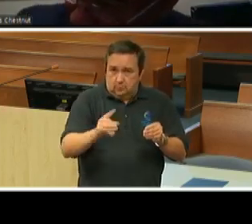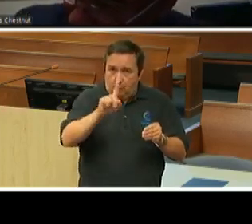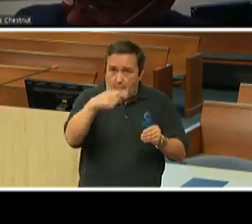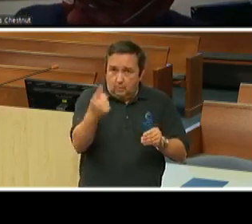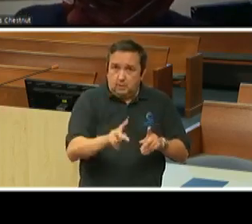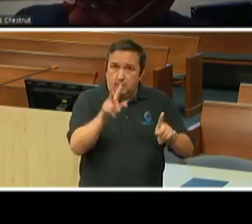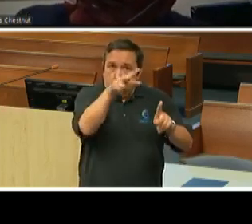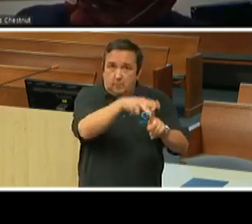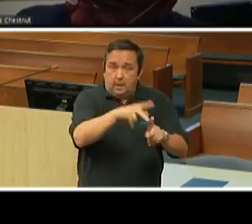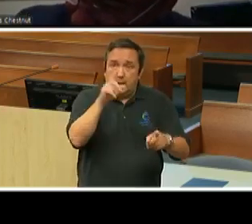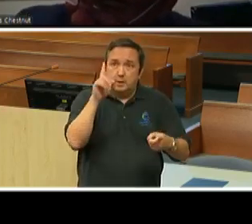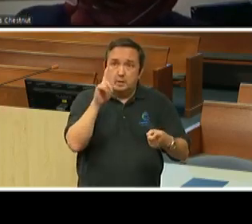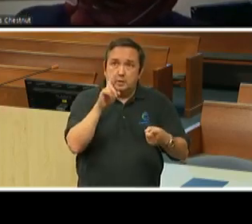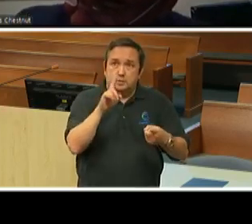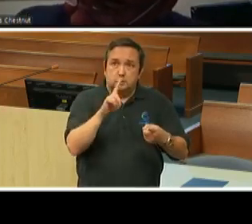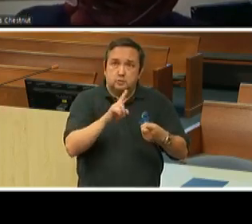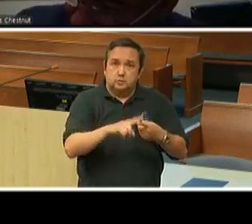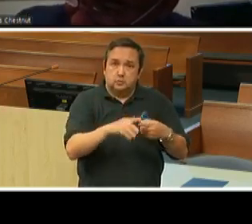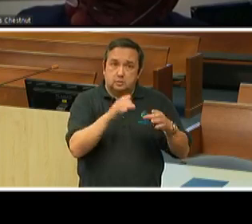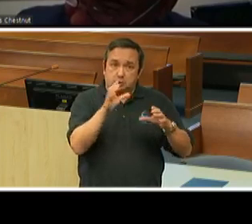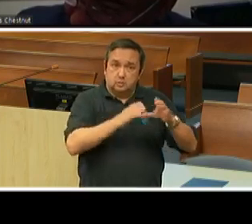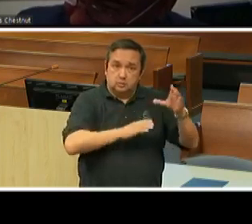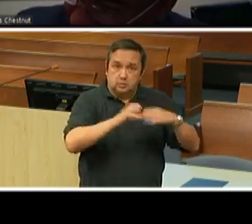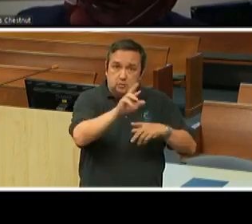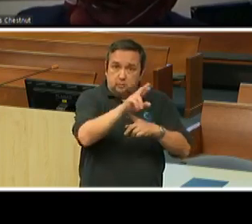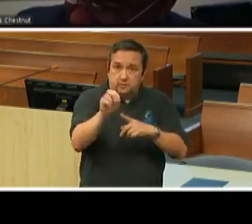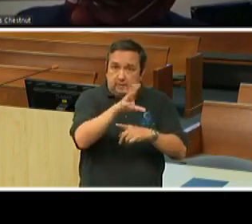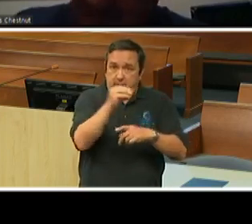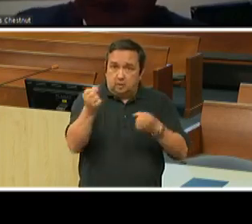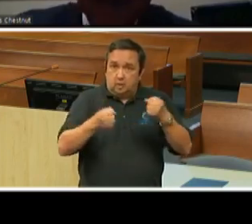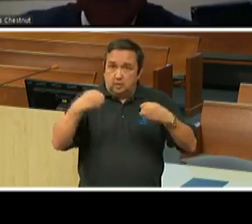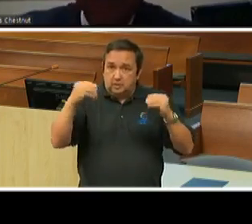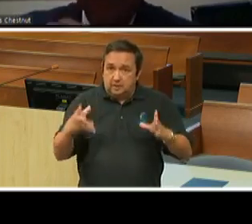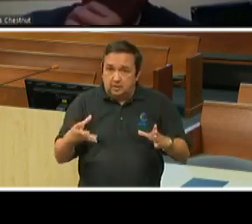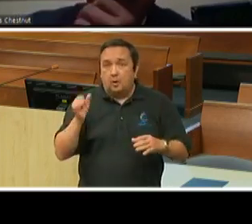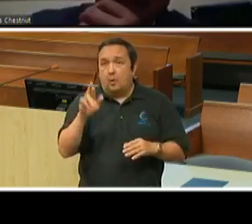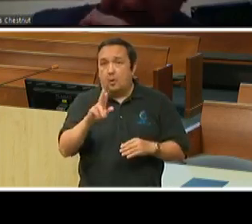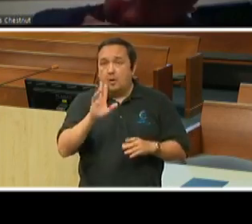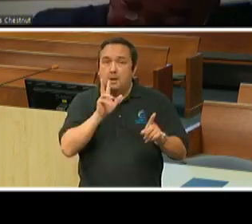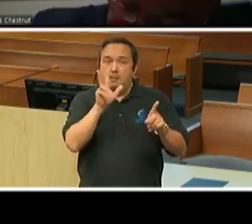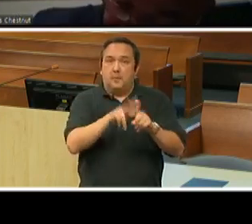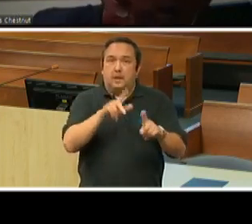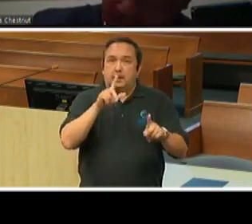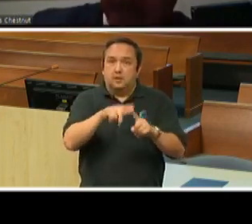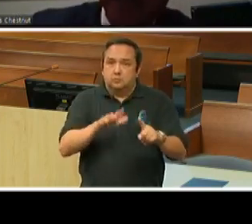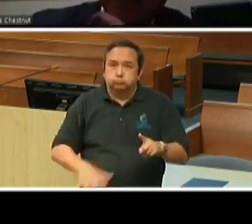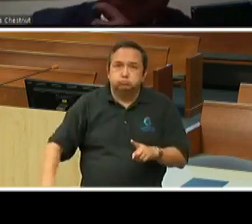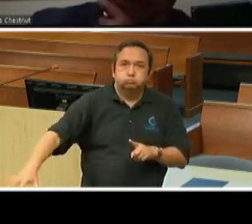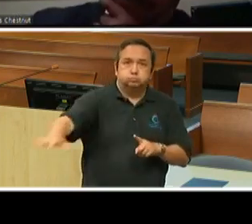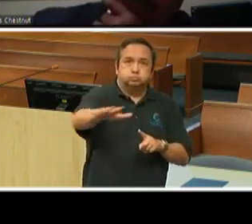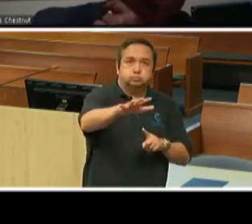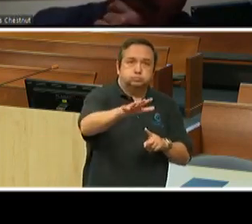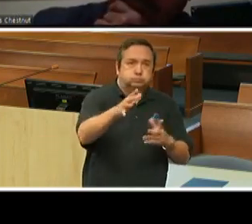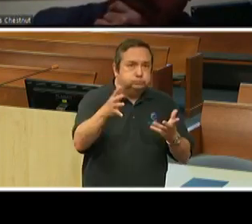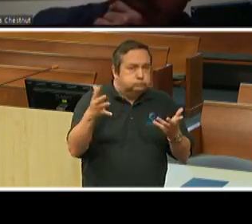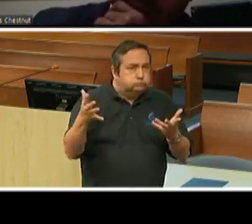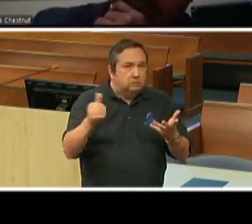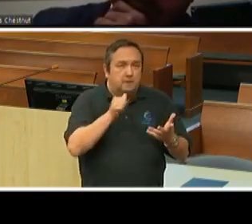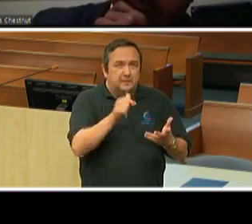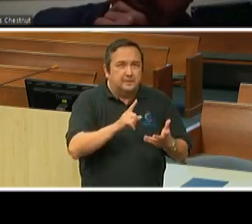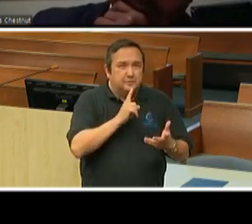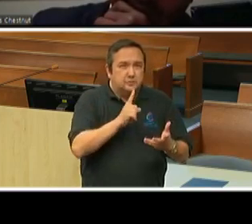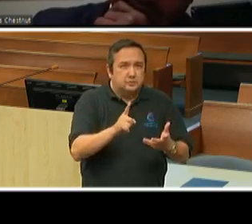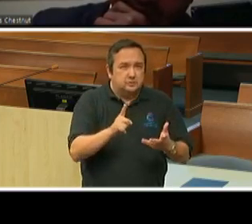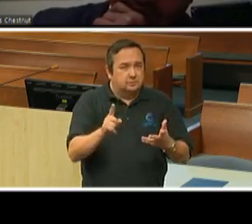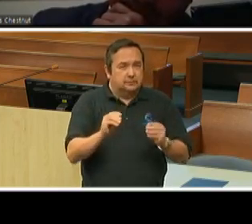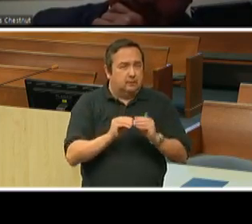to apply to construction, real estate, and car dealers, or is that going to apply generally? I'm not sure. I was not